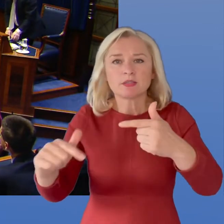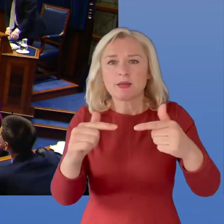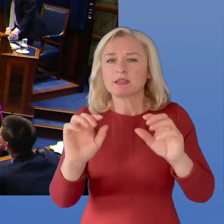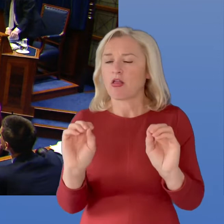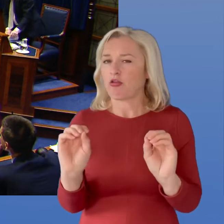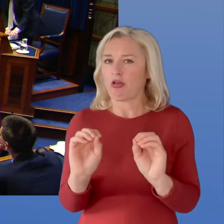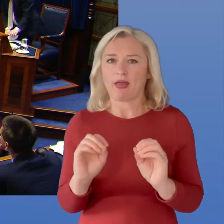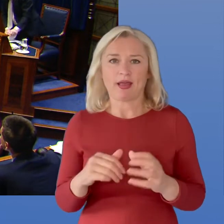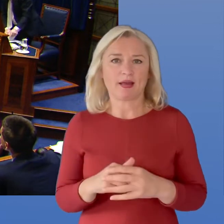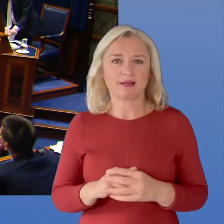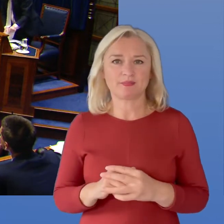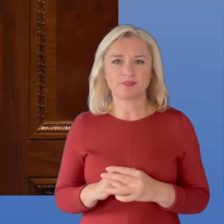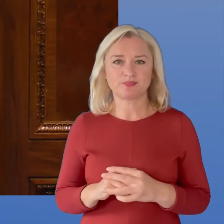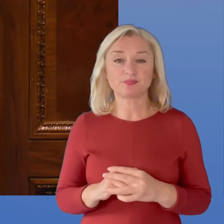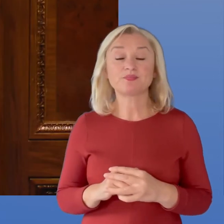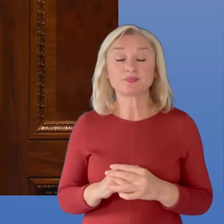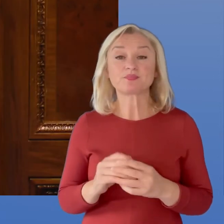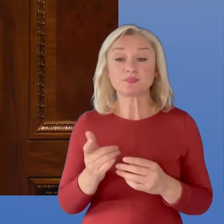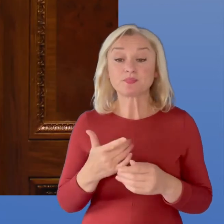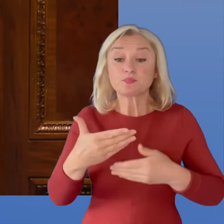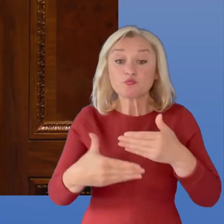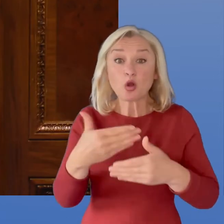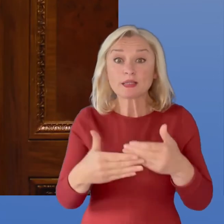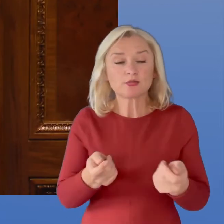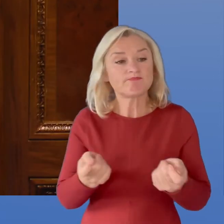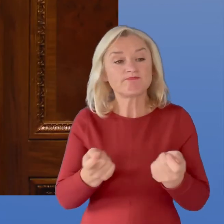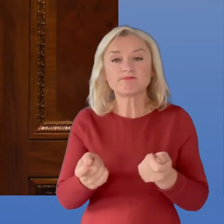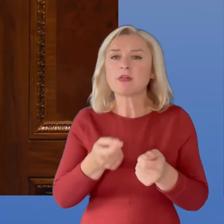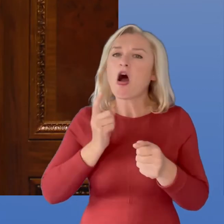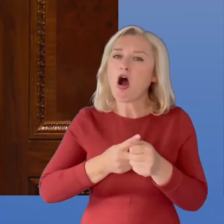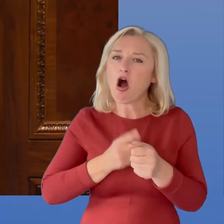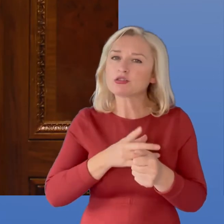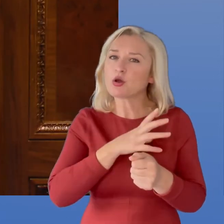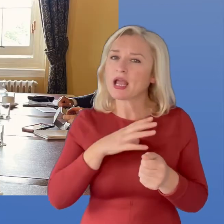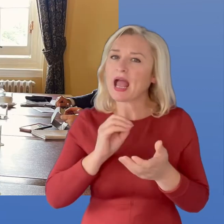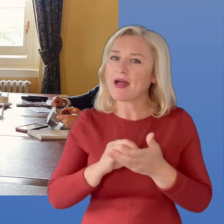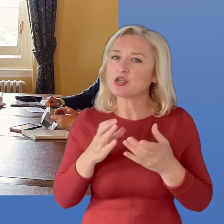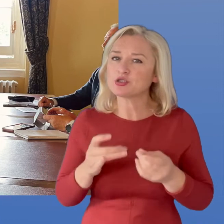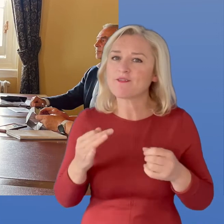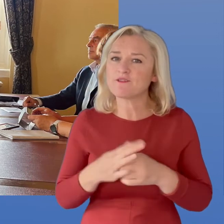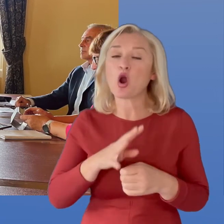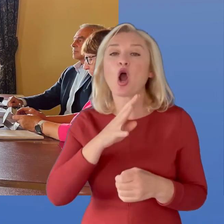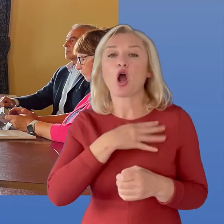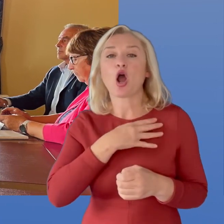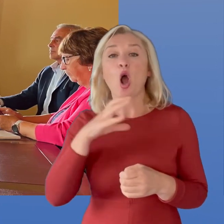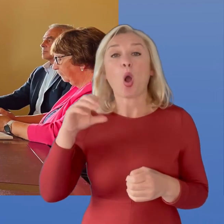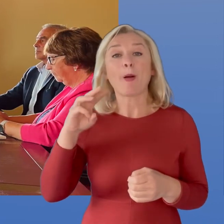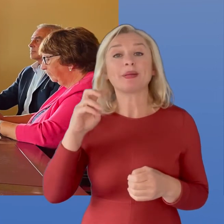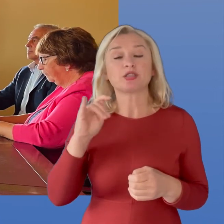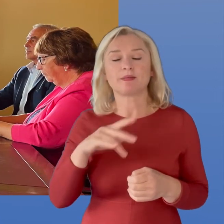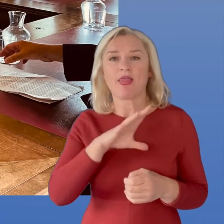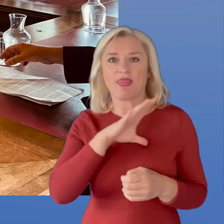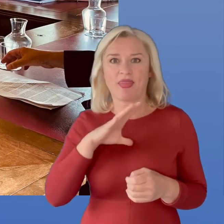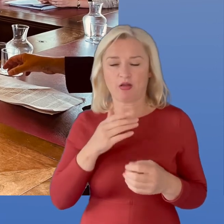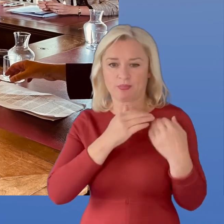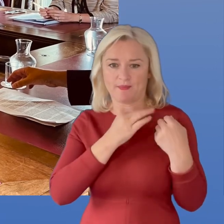chamber. As well as his procedural role, the Speaker also chairs the Assembly Commission, which is the body responsible for ensuring that the